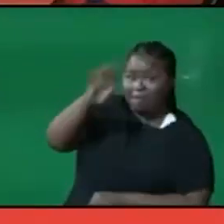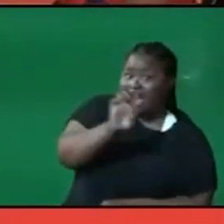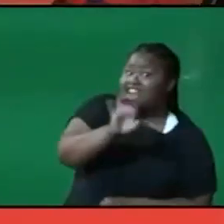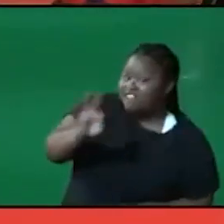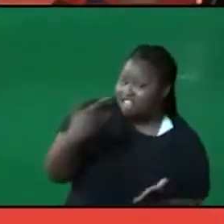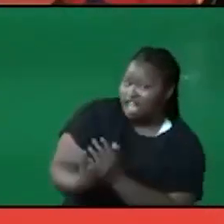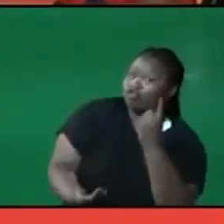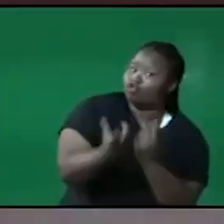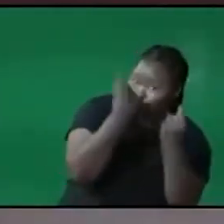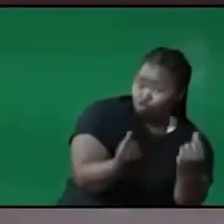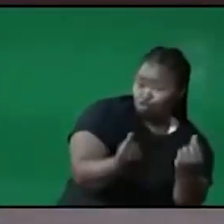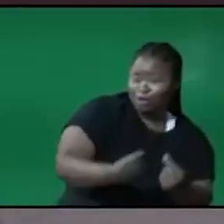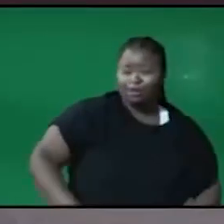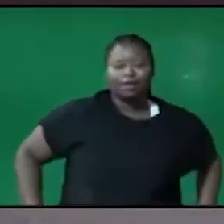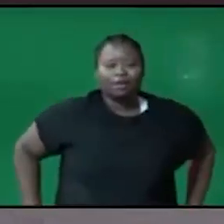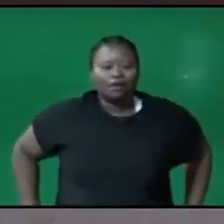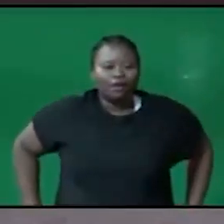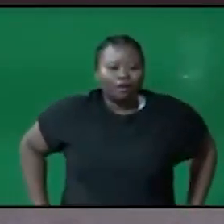the EFF bring.